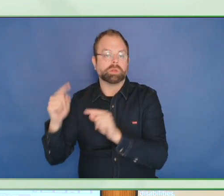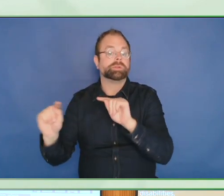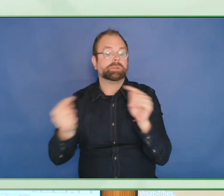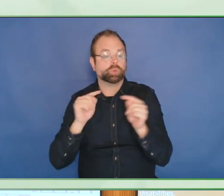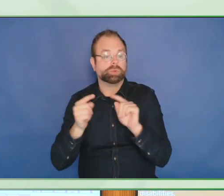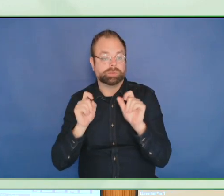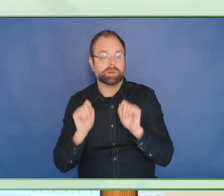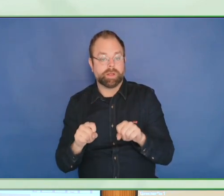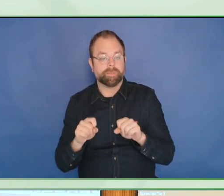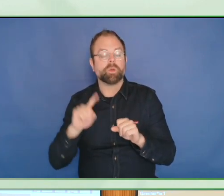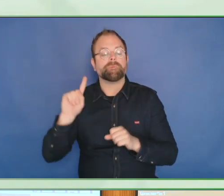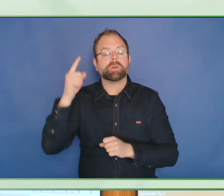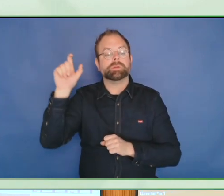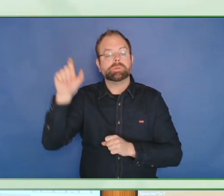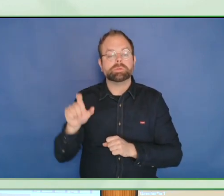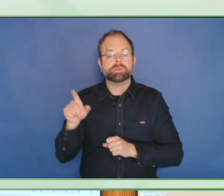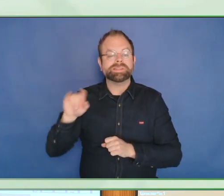what you do.